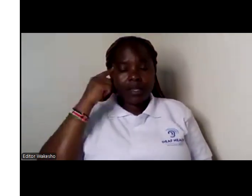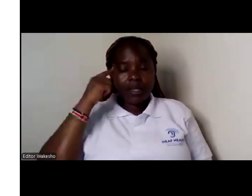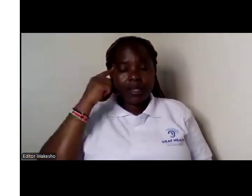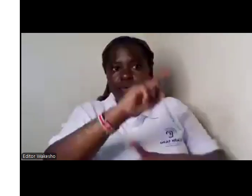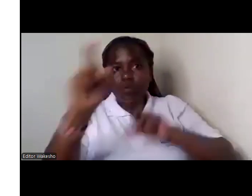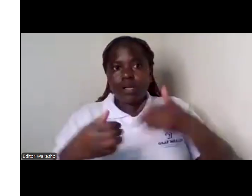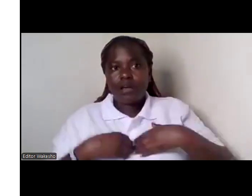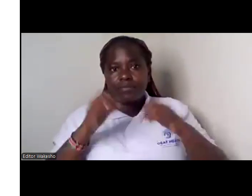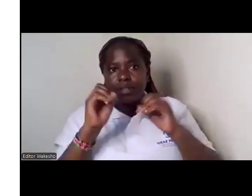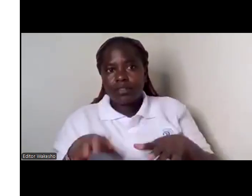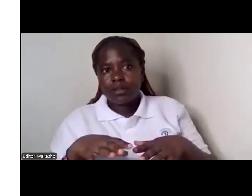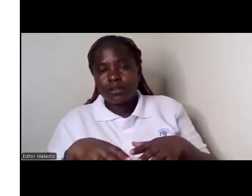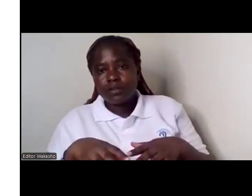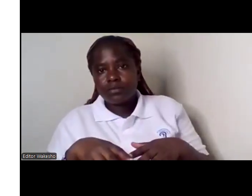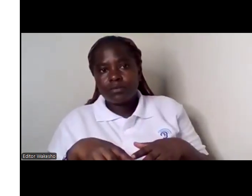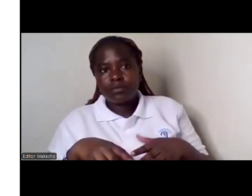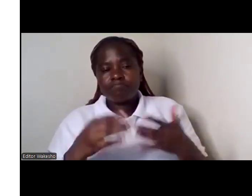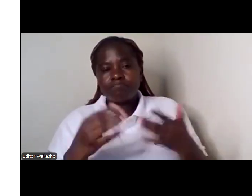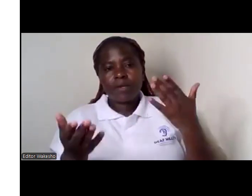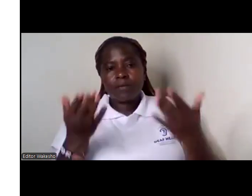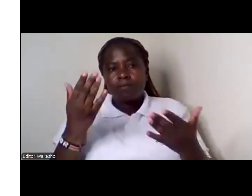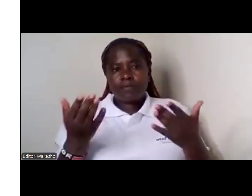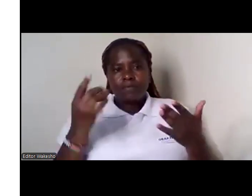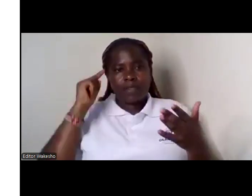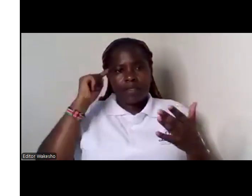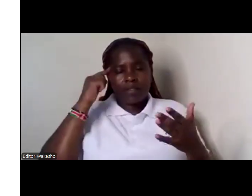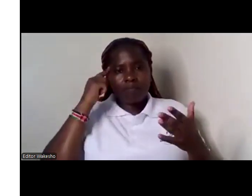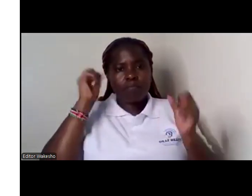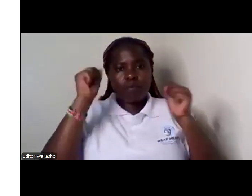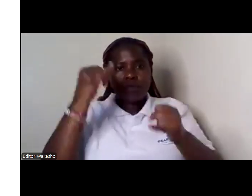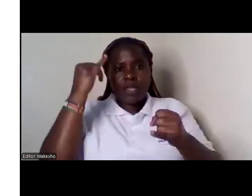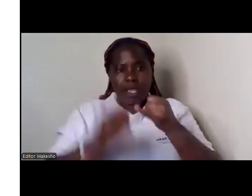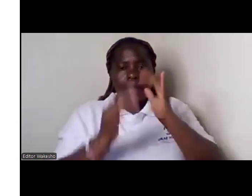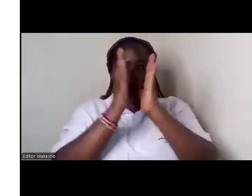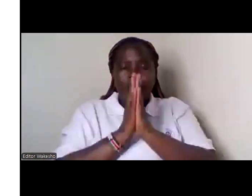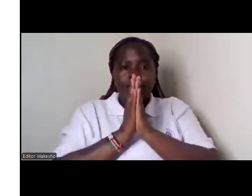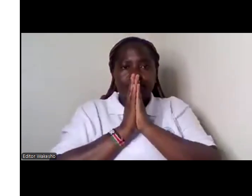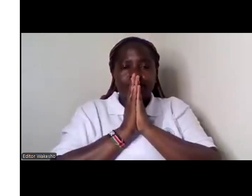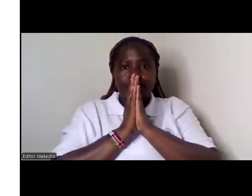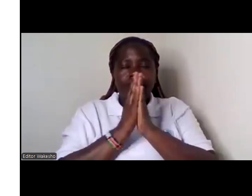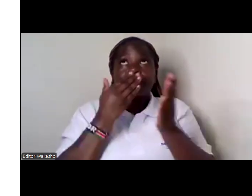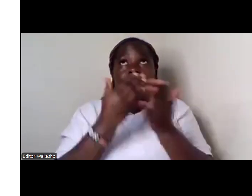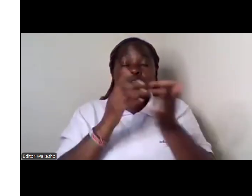question from the chat box. And I think we'll just end by a word of prayer. Thank you,